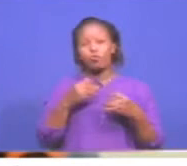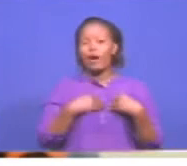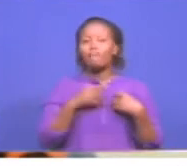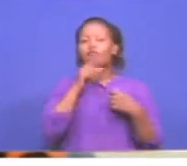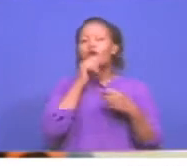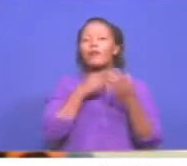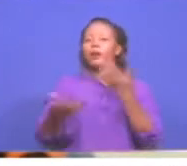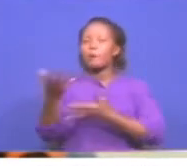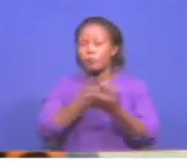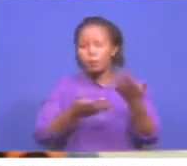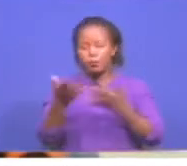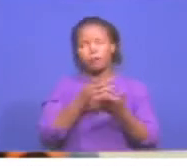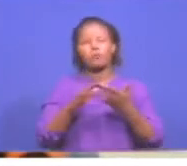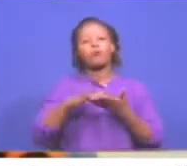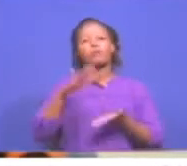fullness of life.